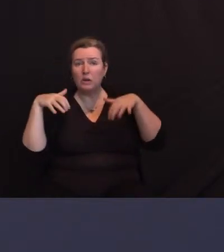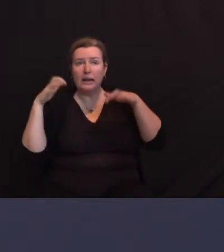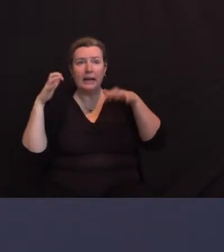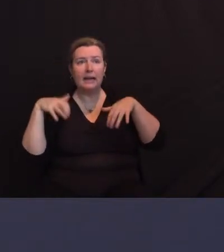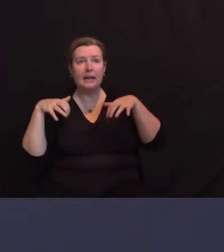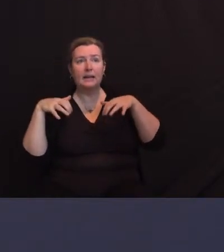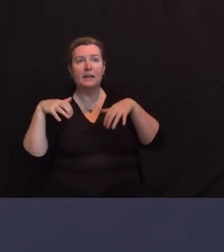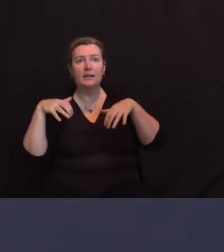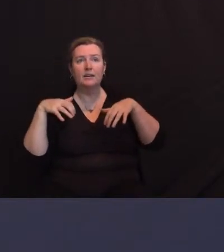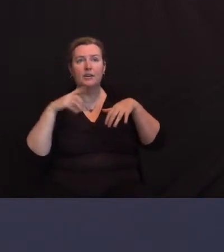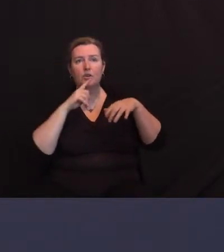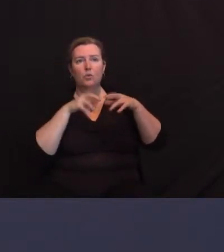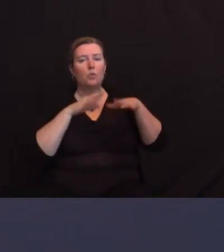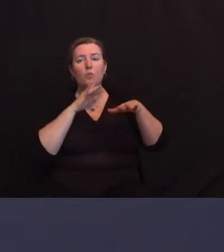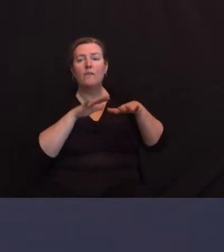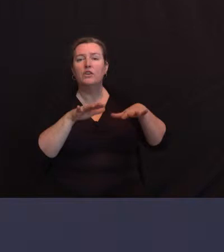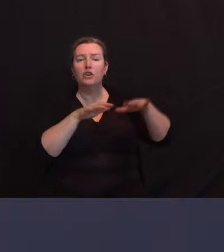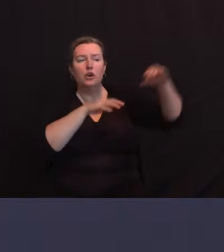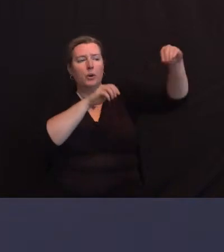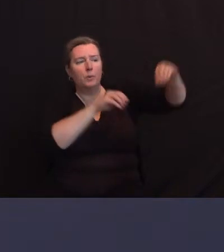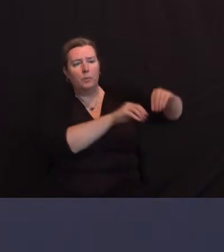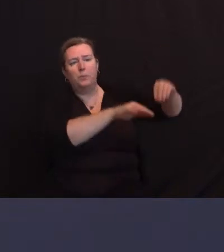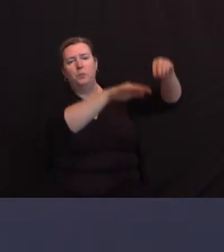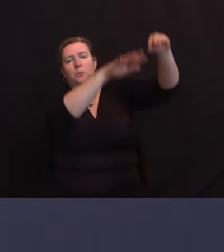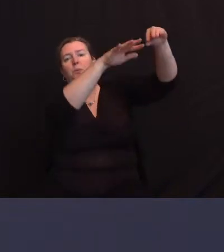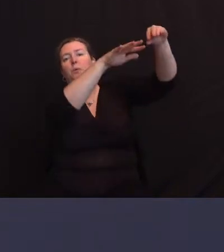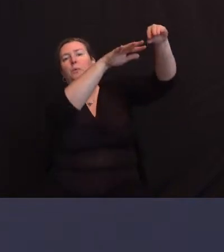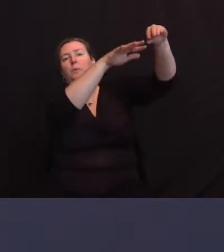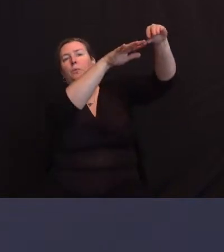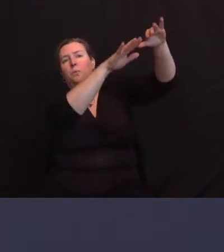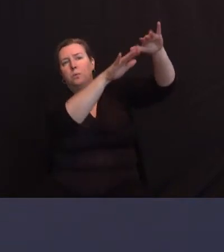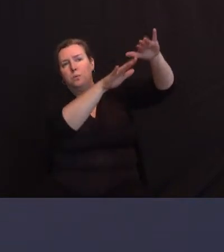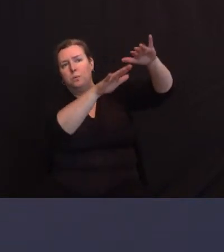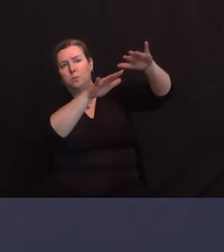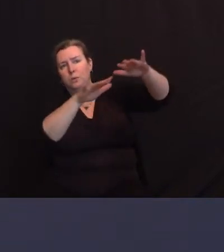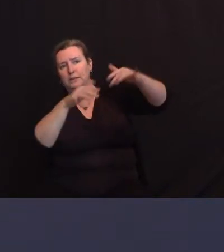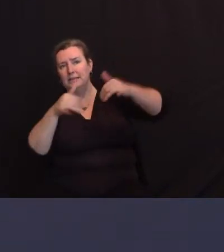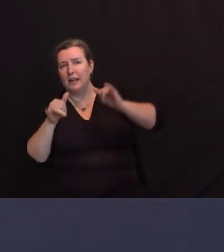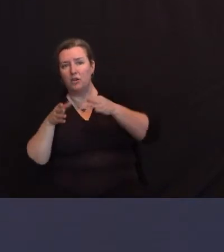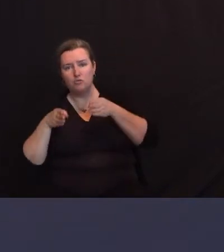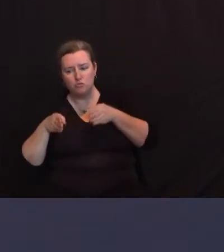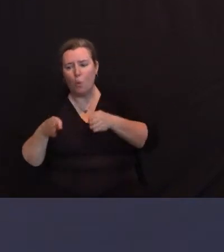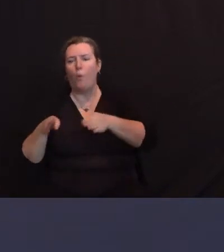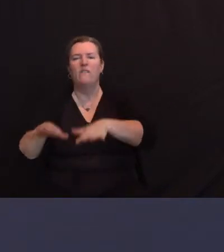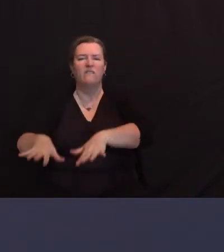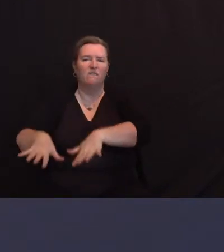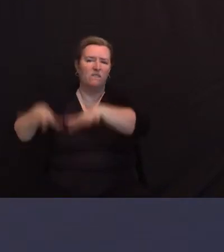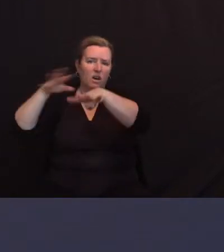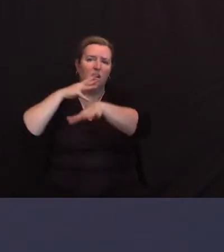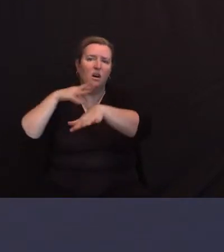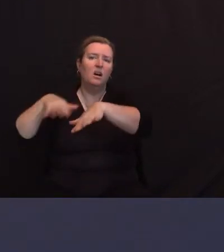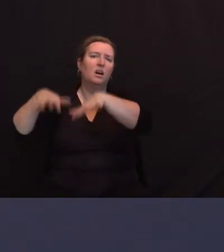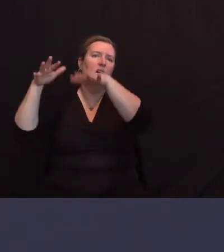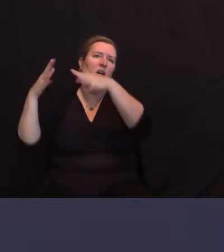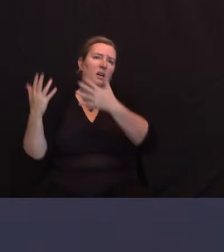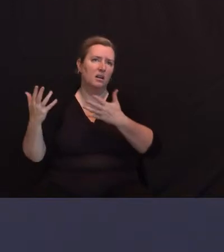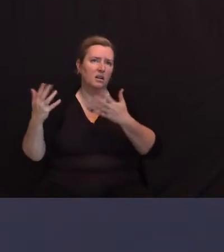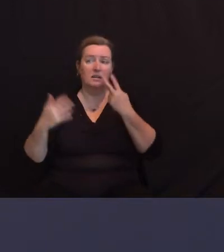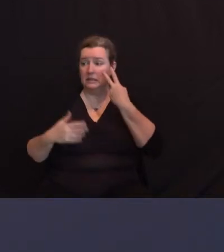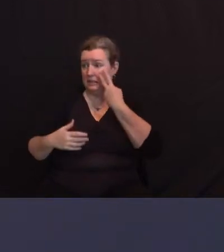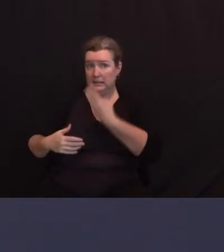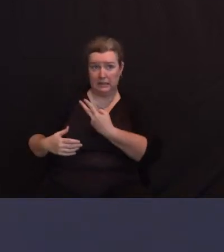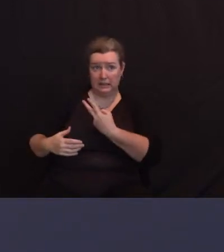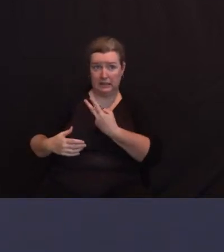the next couple days, that risk of those flooded roadways remains a concern. And if you have seen it not only here